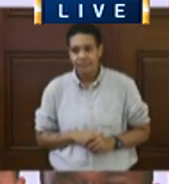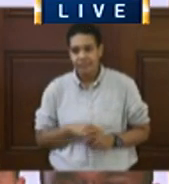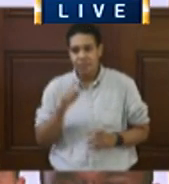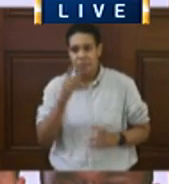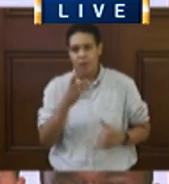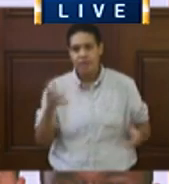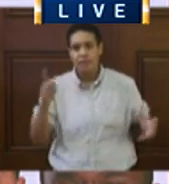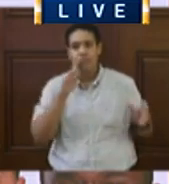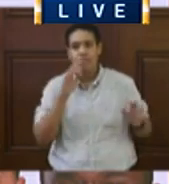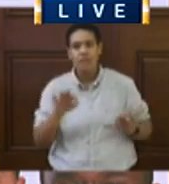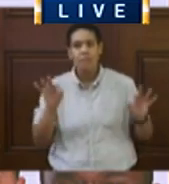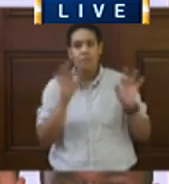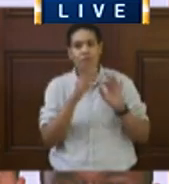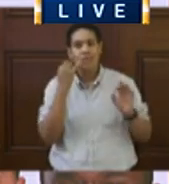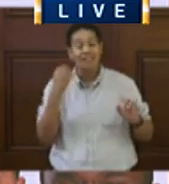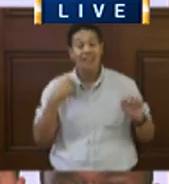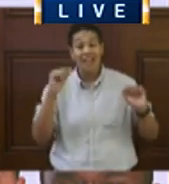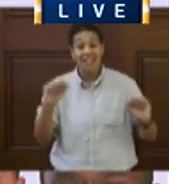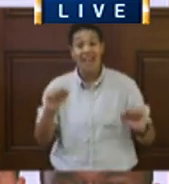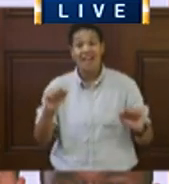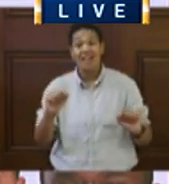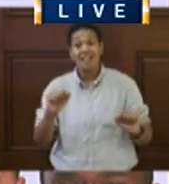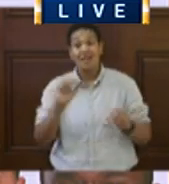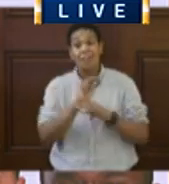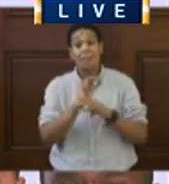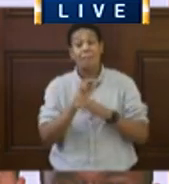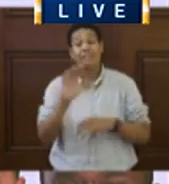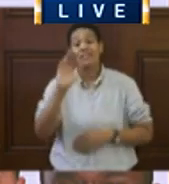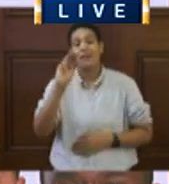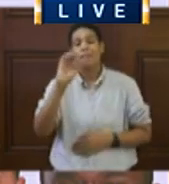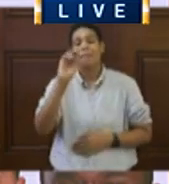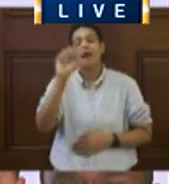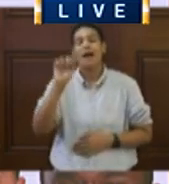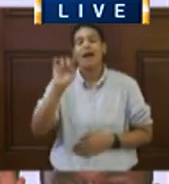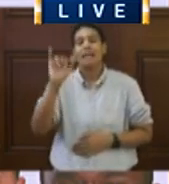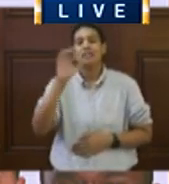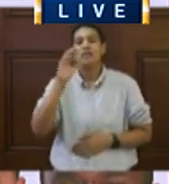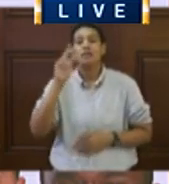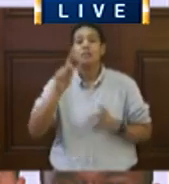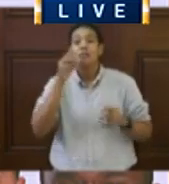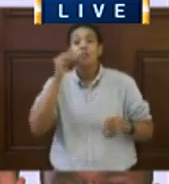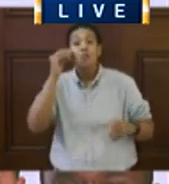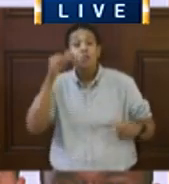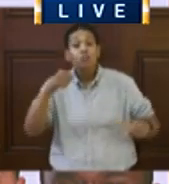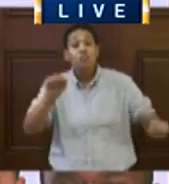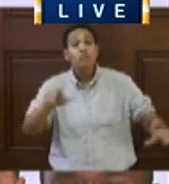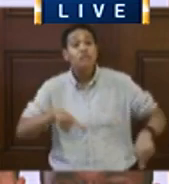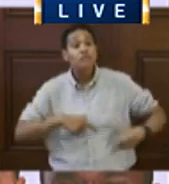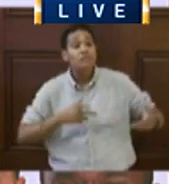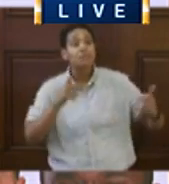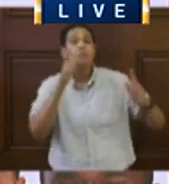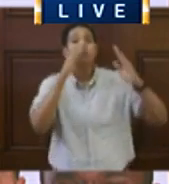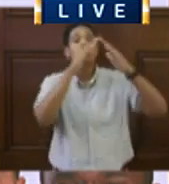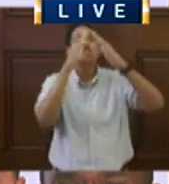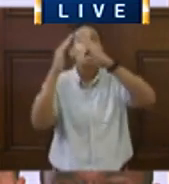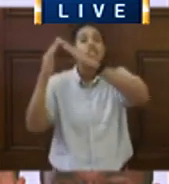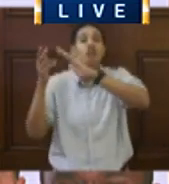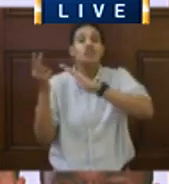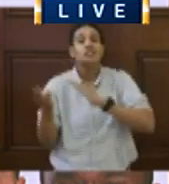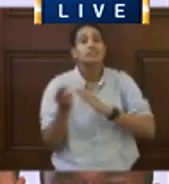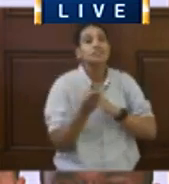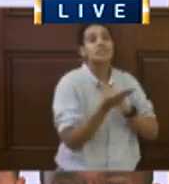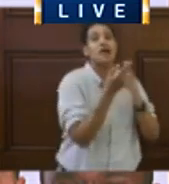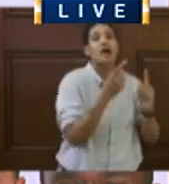the Minister Mackenzie, on the homeless people, the people in shelters, and people